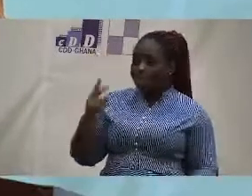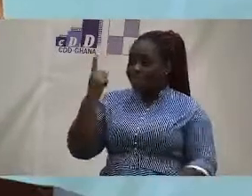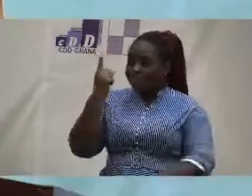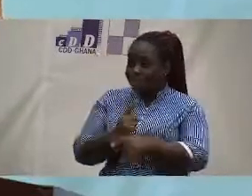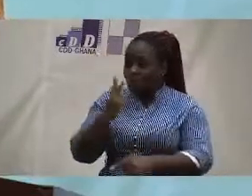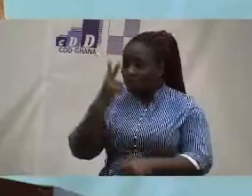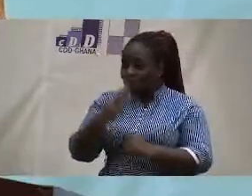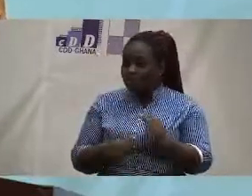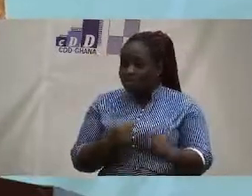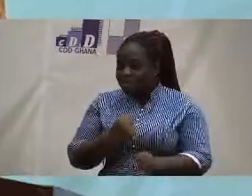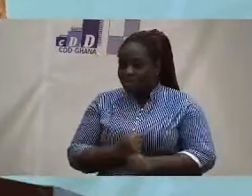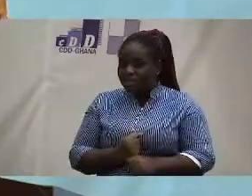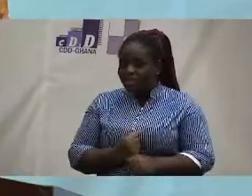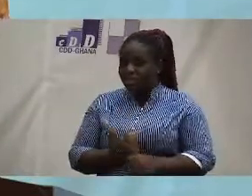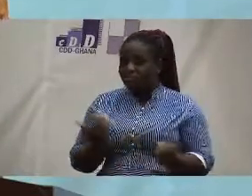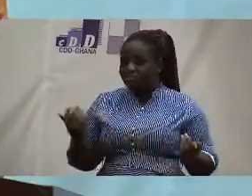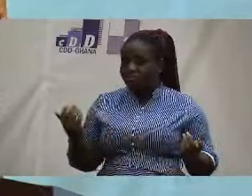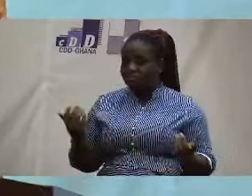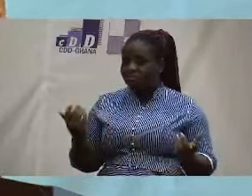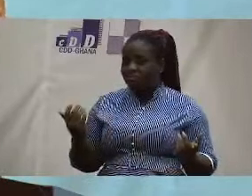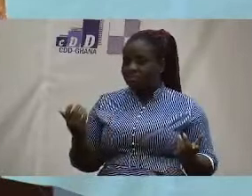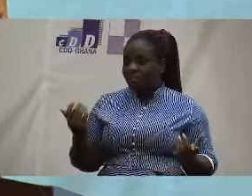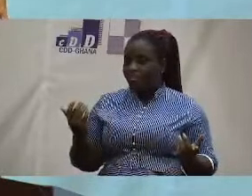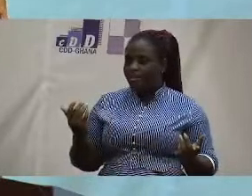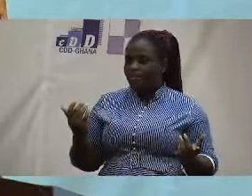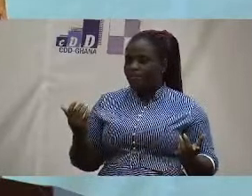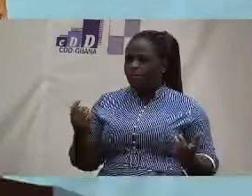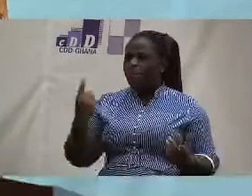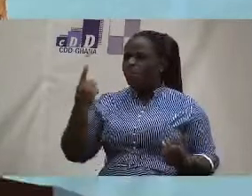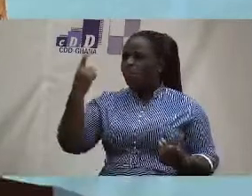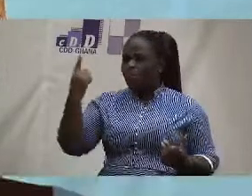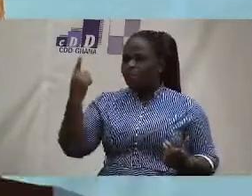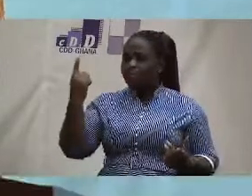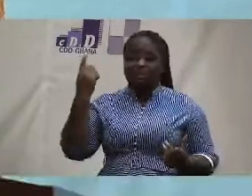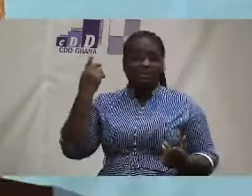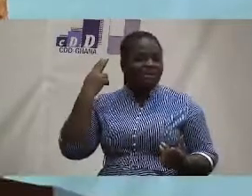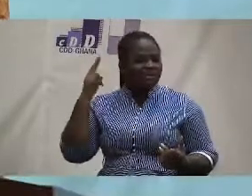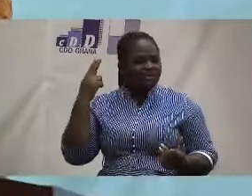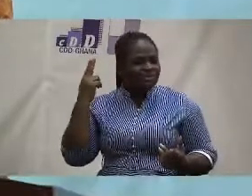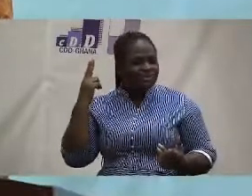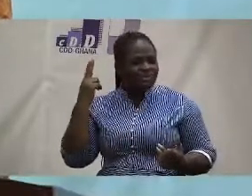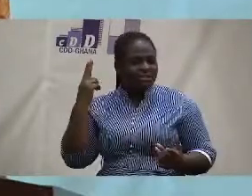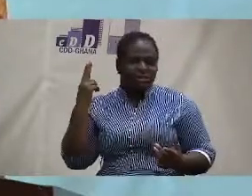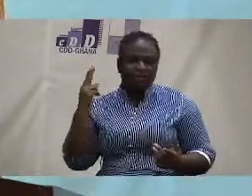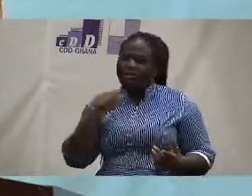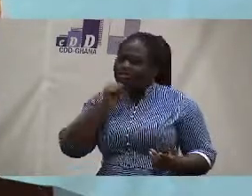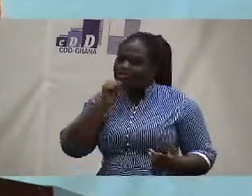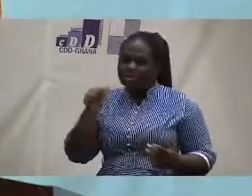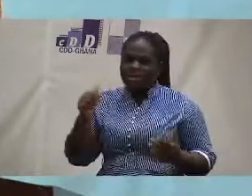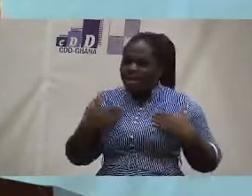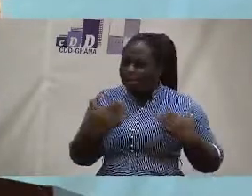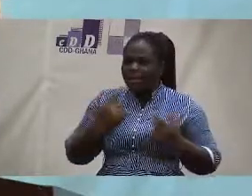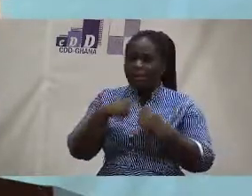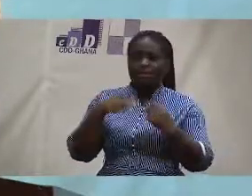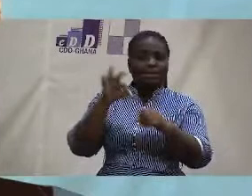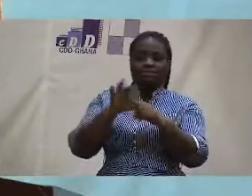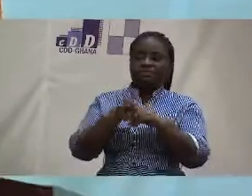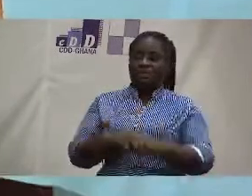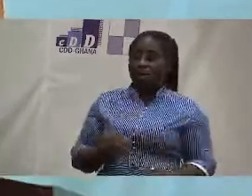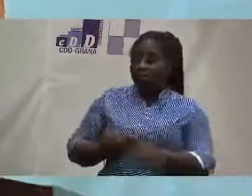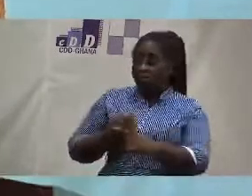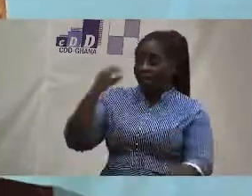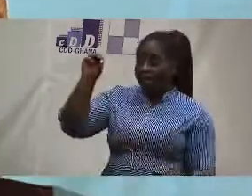2 years, there are converging trends. One is a history of contested elections. When you look at it from